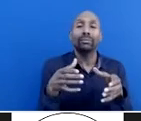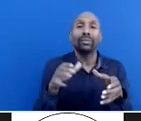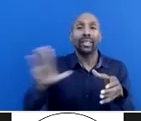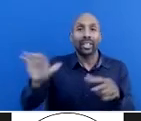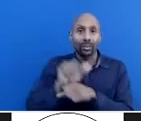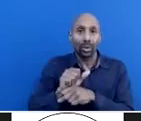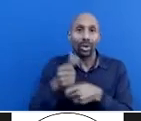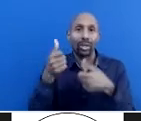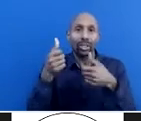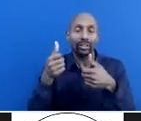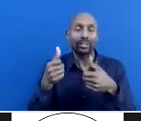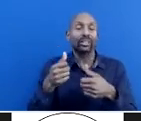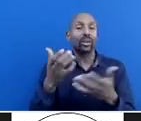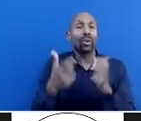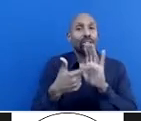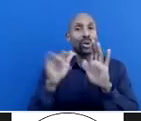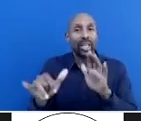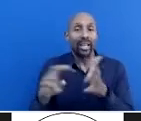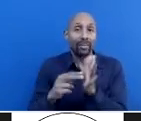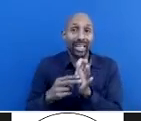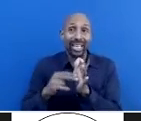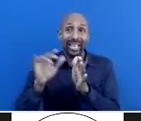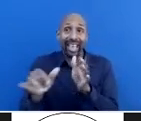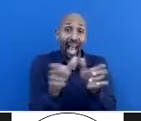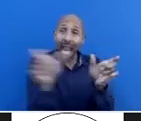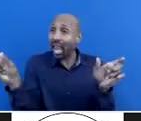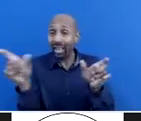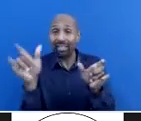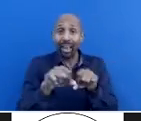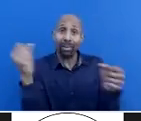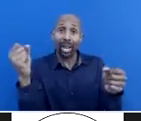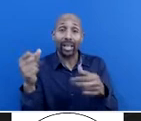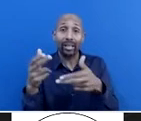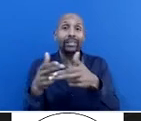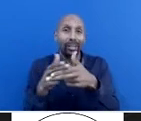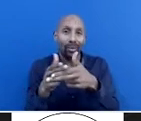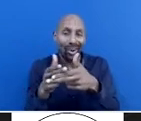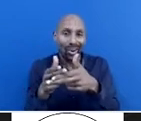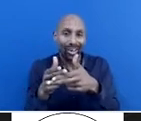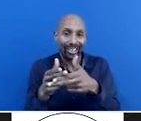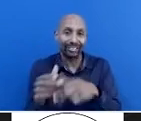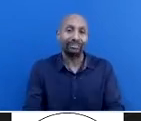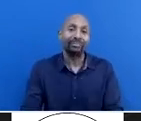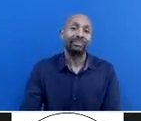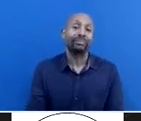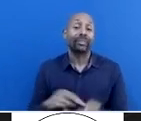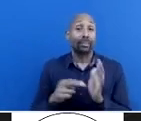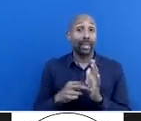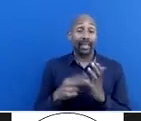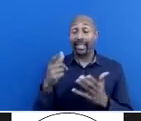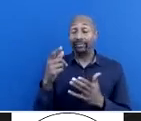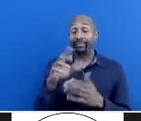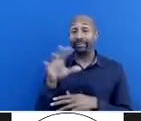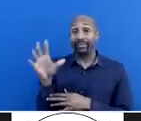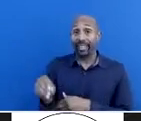temporality. And what I mean by that is we never let time get in the way of